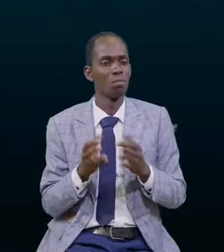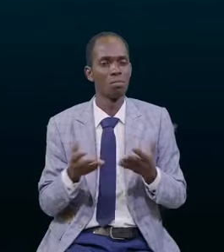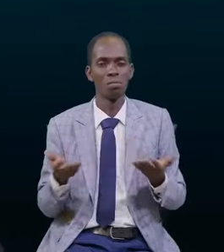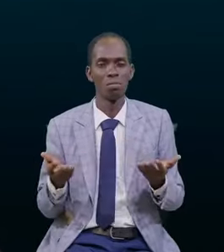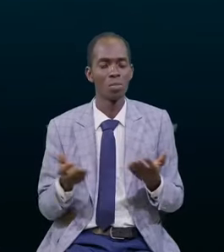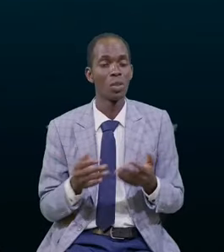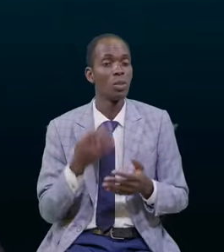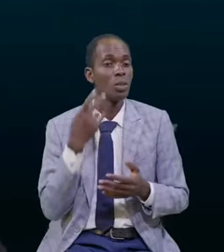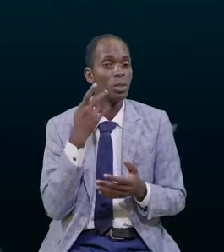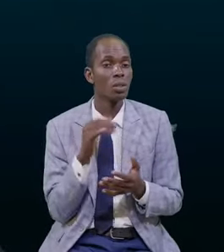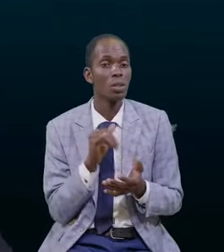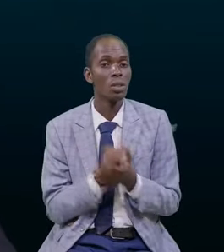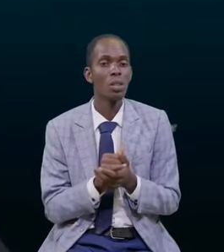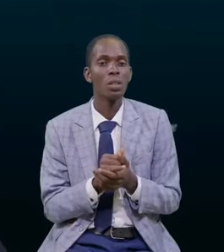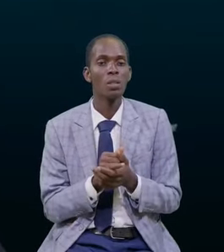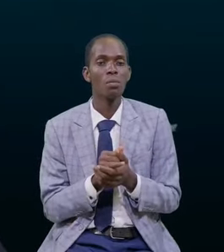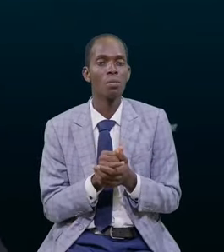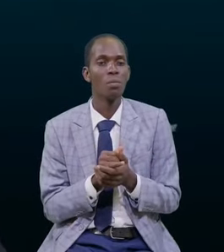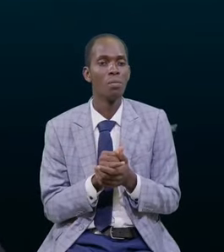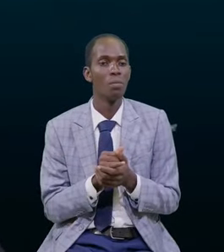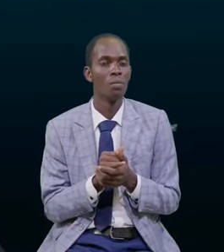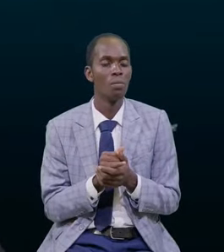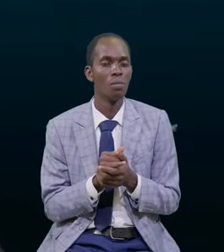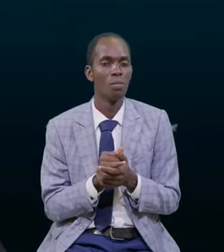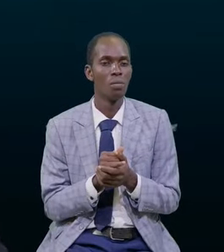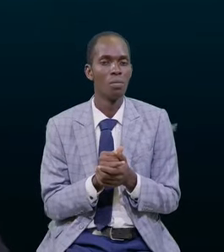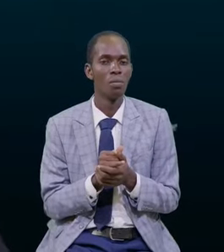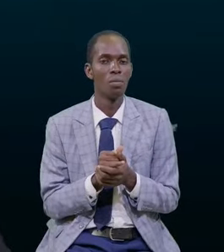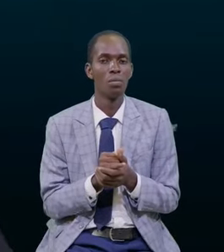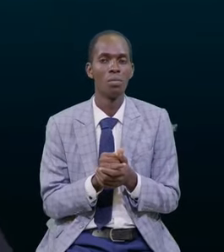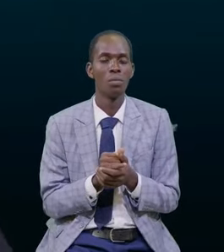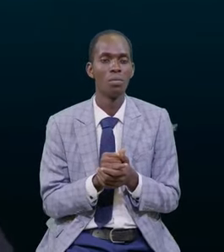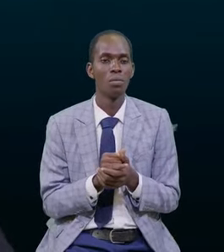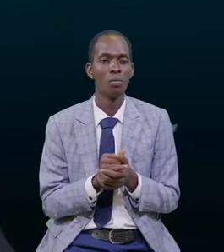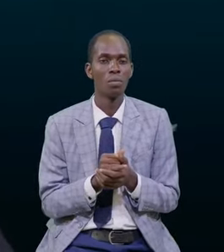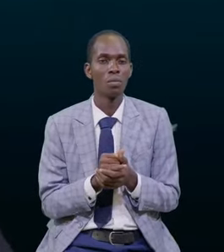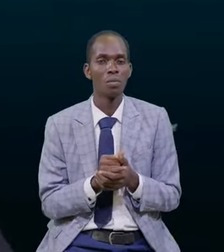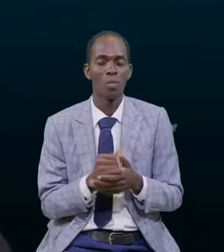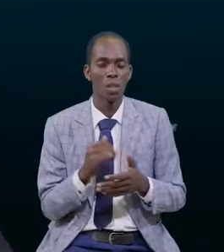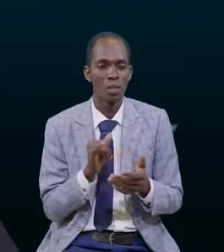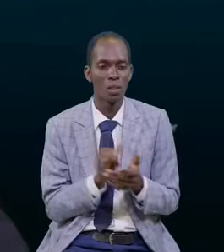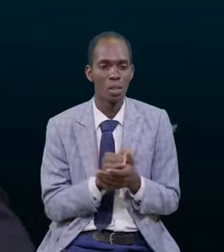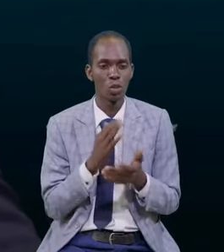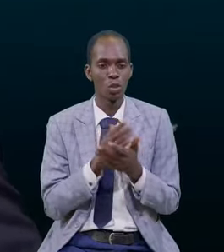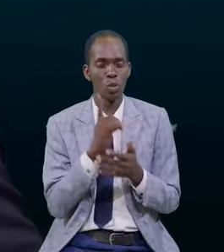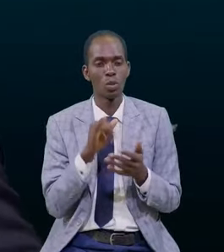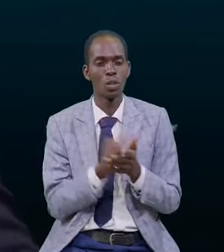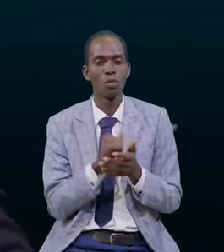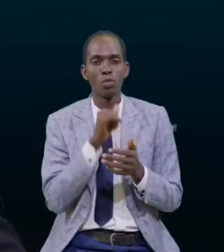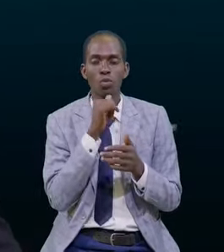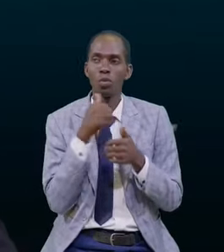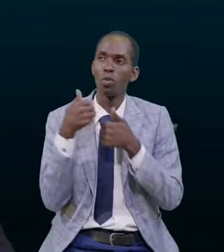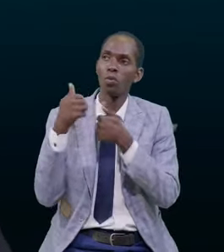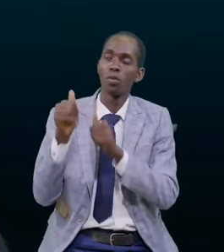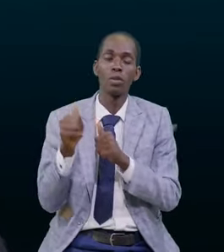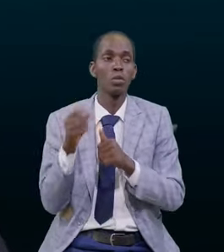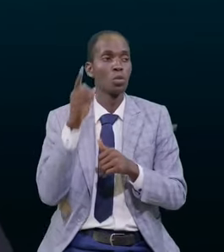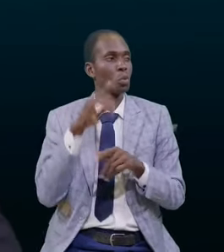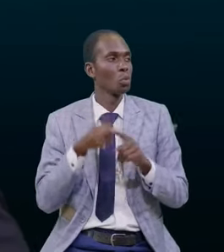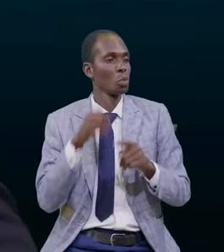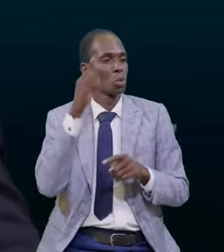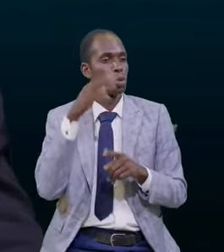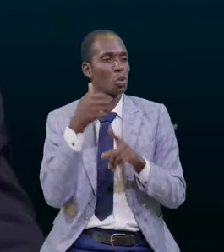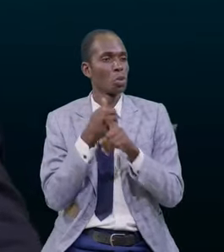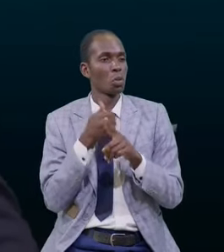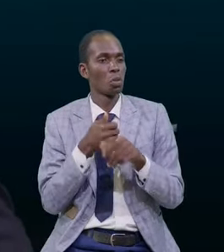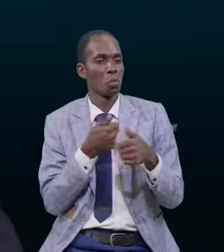forsaking God he's just going his own way but God is just running after that man running after really well David